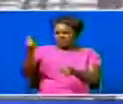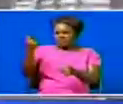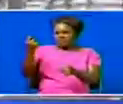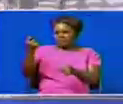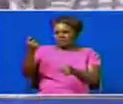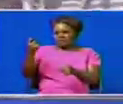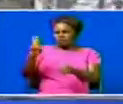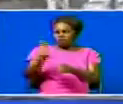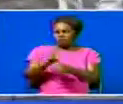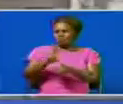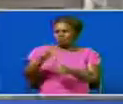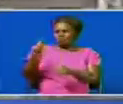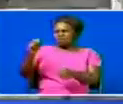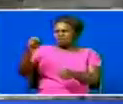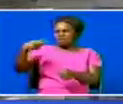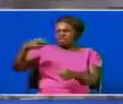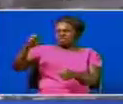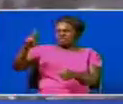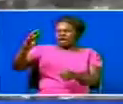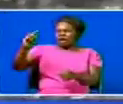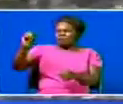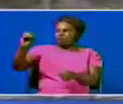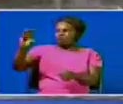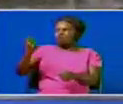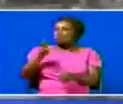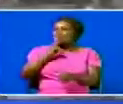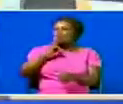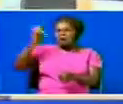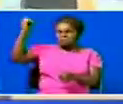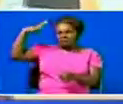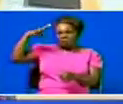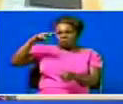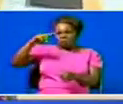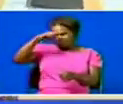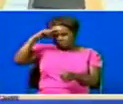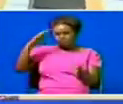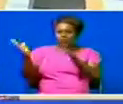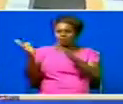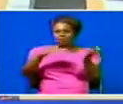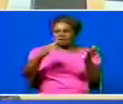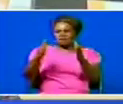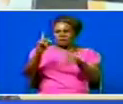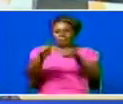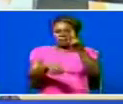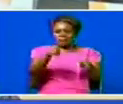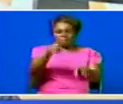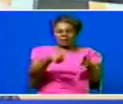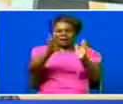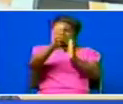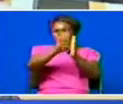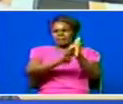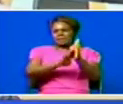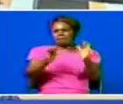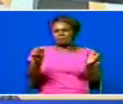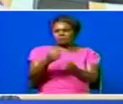turn to thermal power as hydropower fell victim to the vagaries of weather. Keter attributes the fluctuation of bills, which can